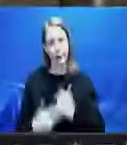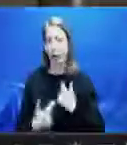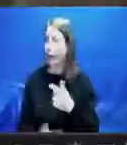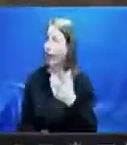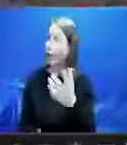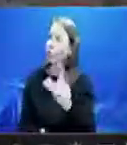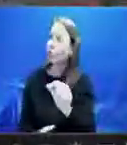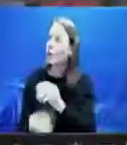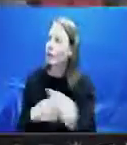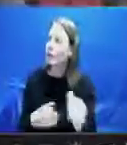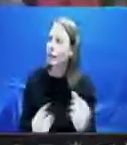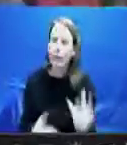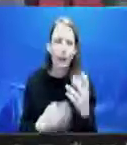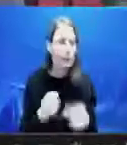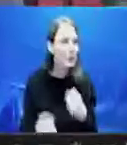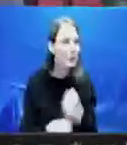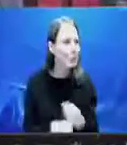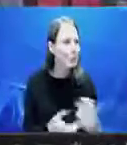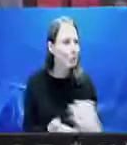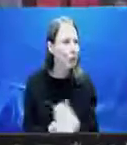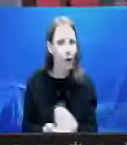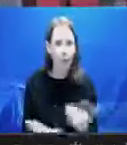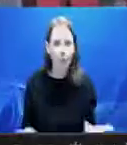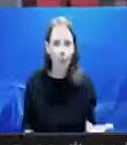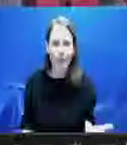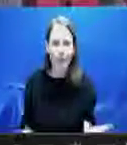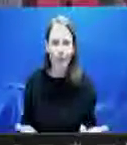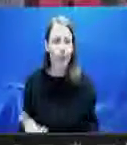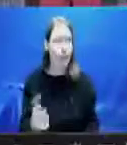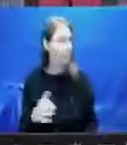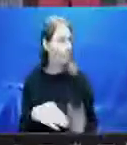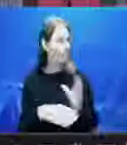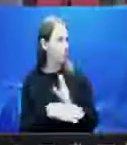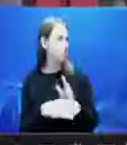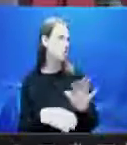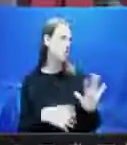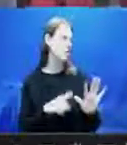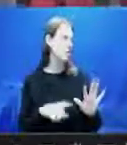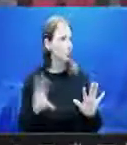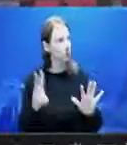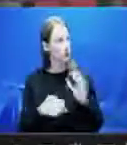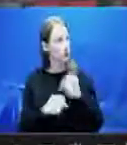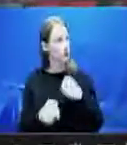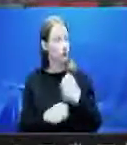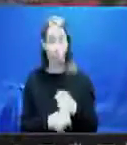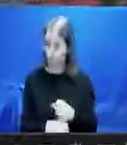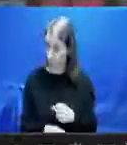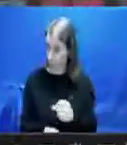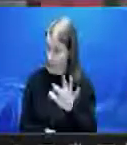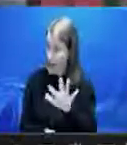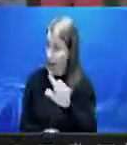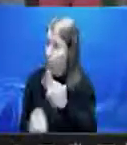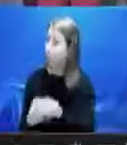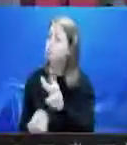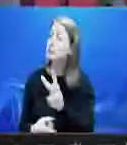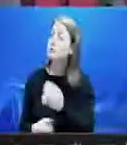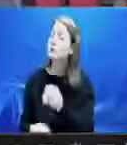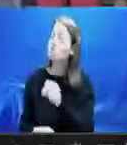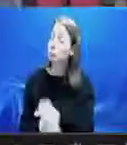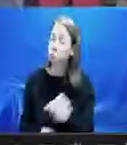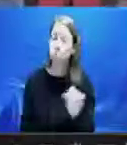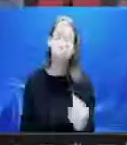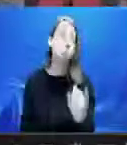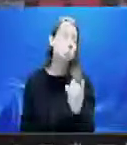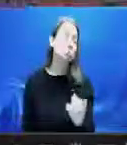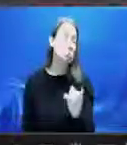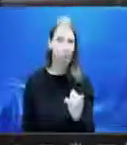how many years? The 20 is between 5 and 6 years. Between 5 and 6 years. Yeah. That's how long it's going to take